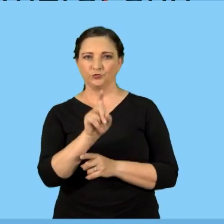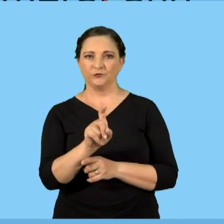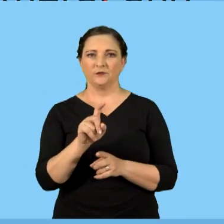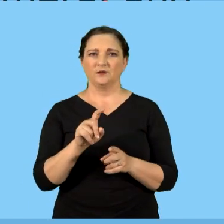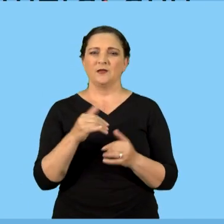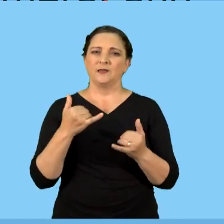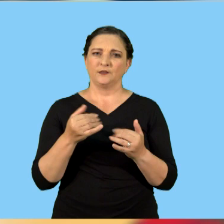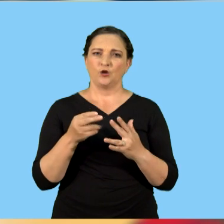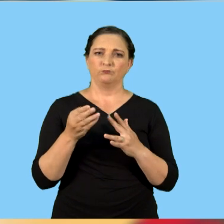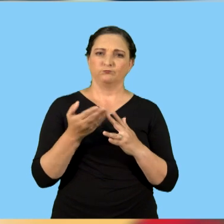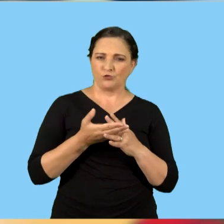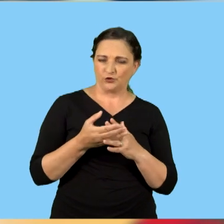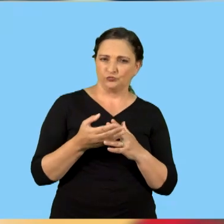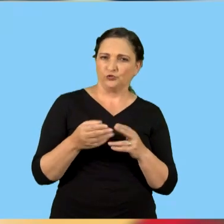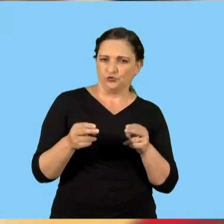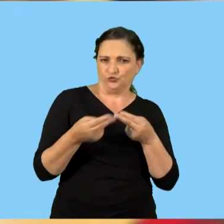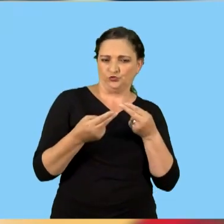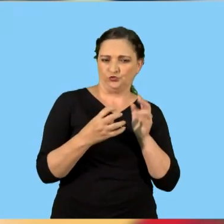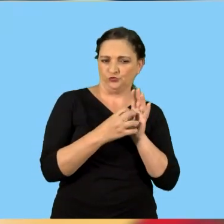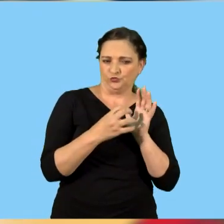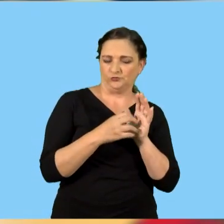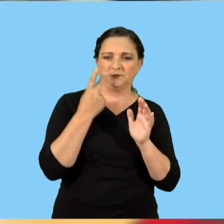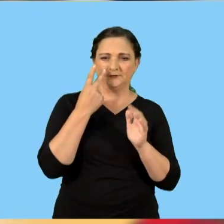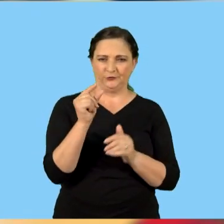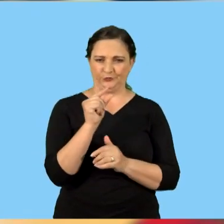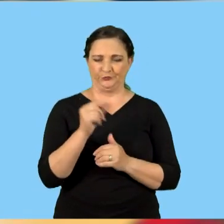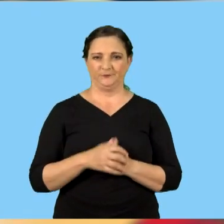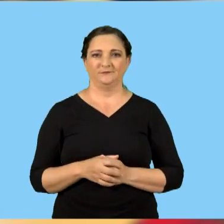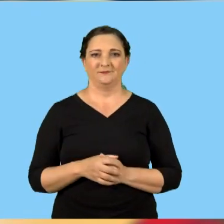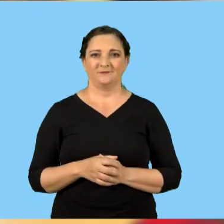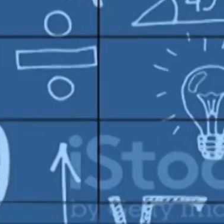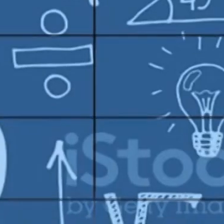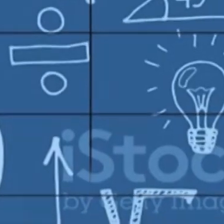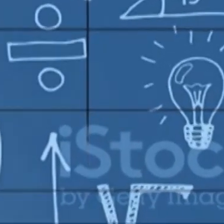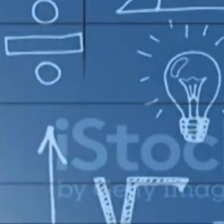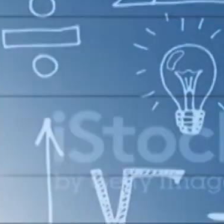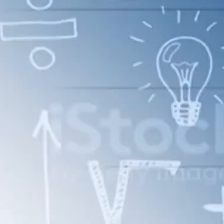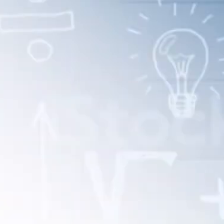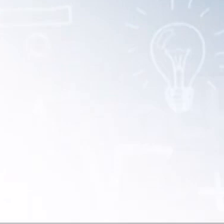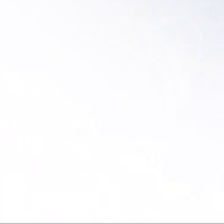application questions. But before we do that, let's quickly go for an ad break, and I'll see you just after this.